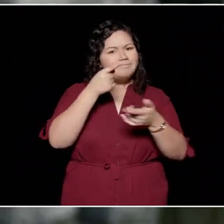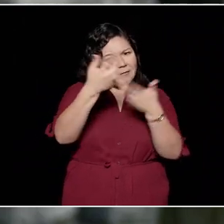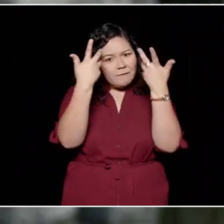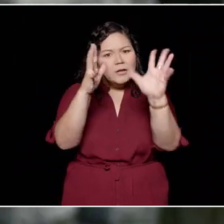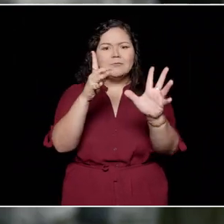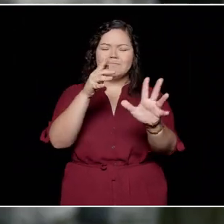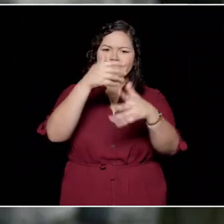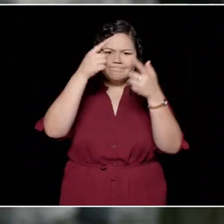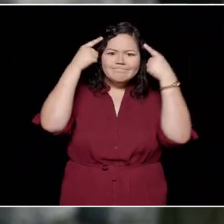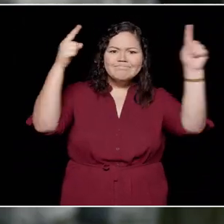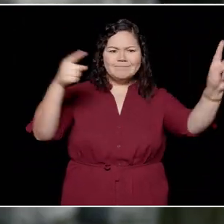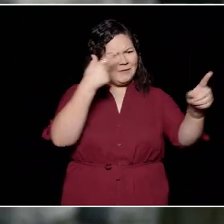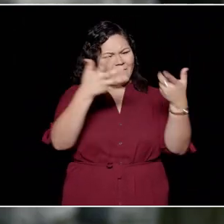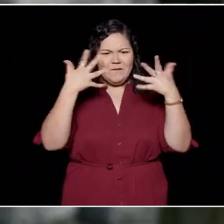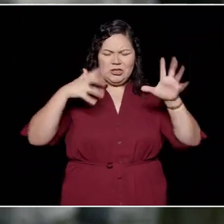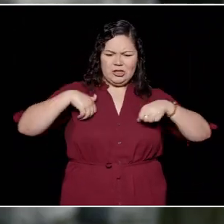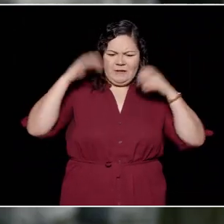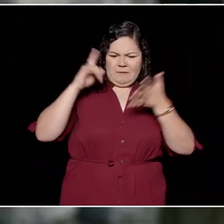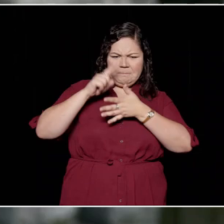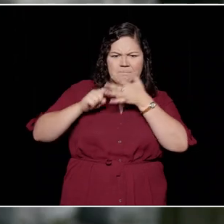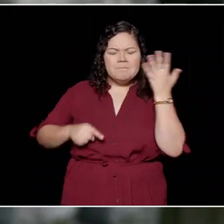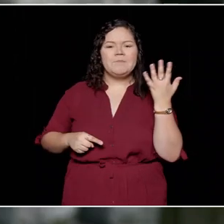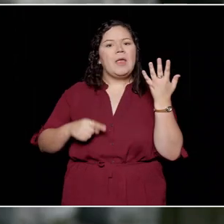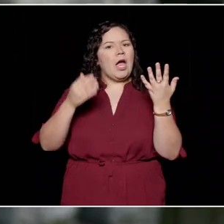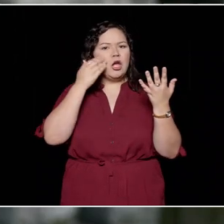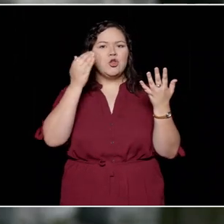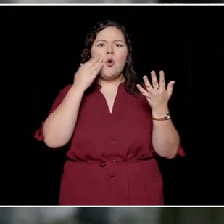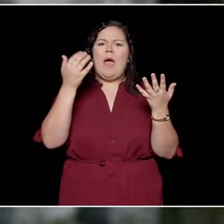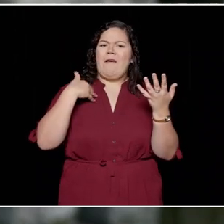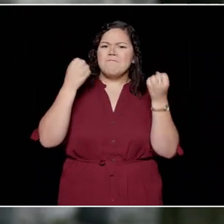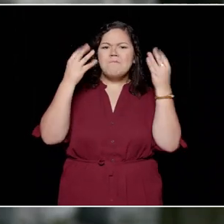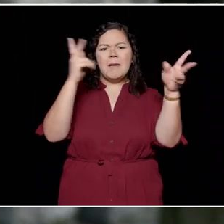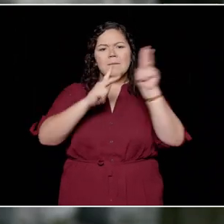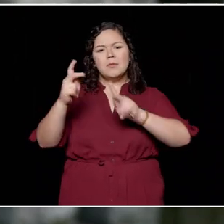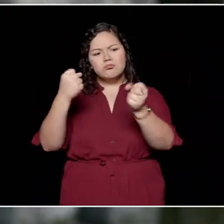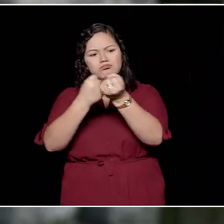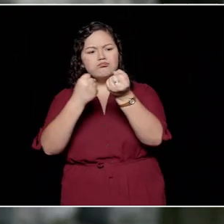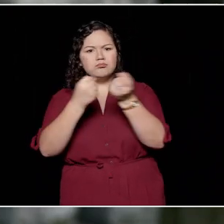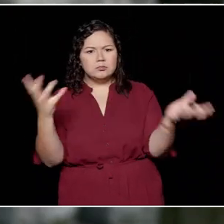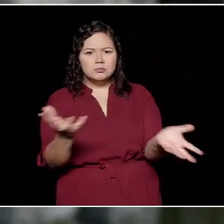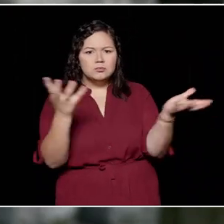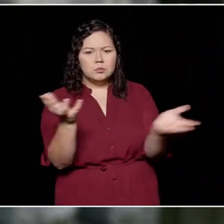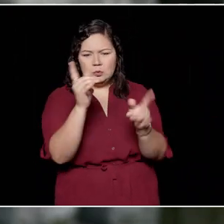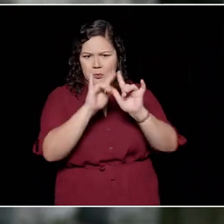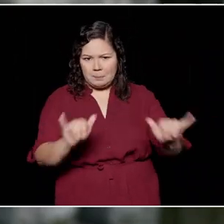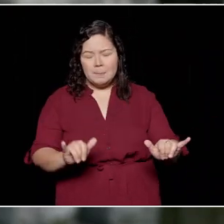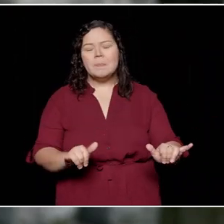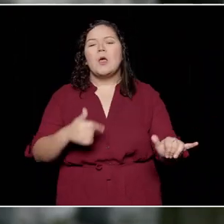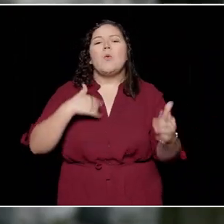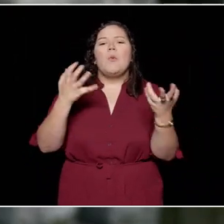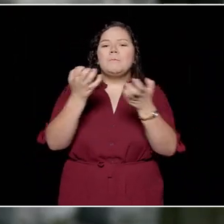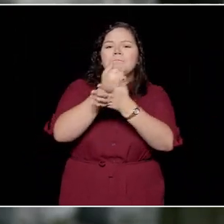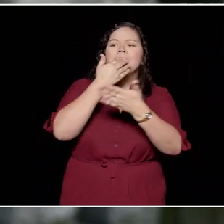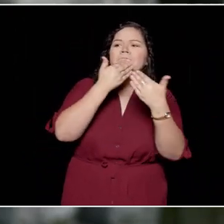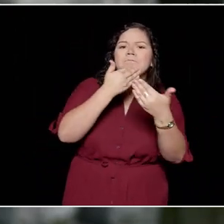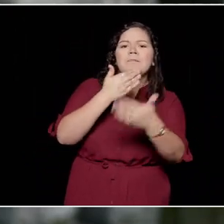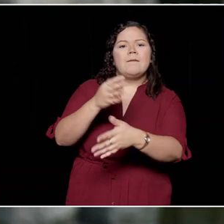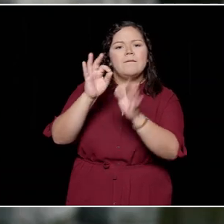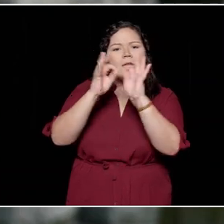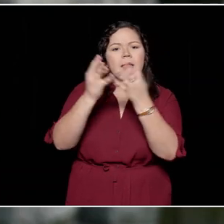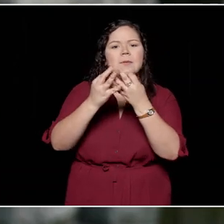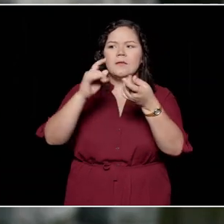You sacrificed. And I know that you didn't do it without people supporting you and encouraging you. So I want to thank your family, your